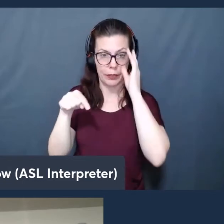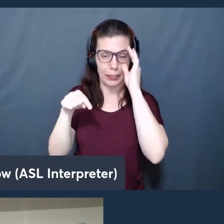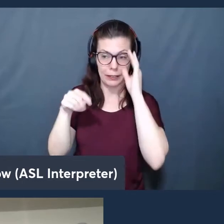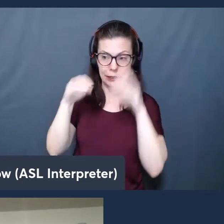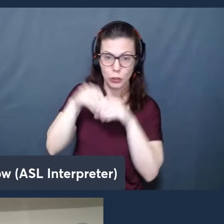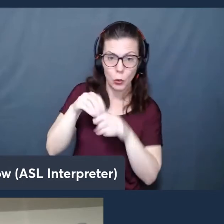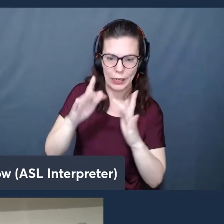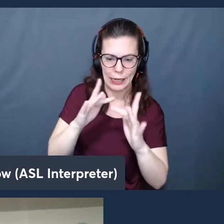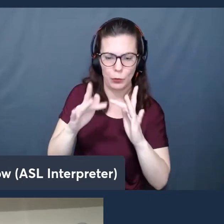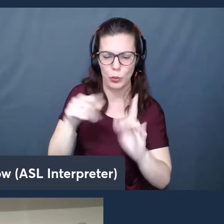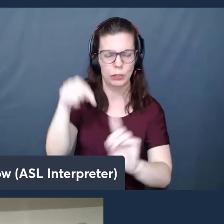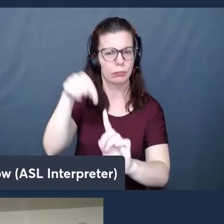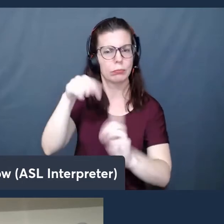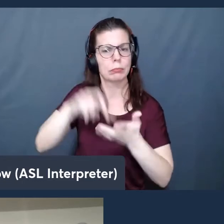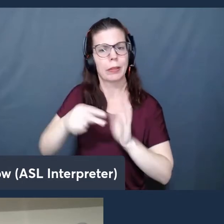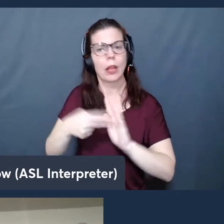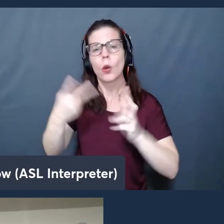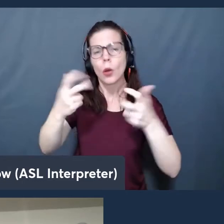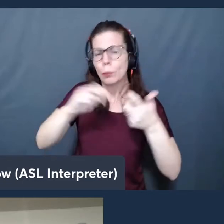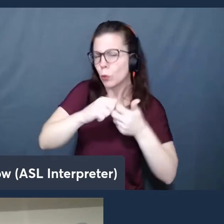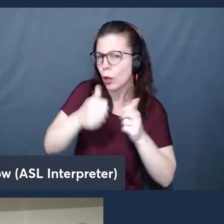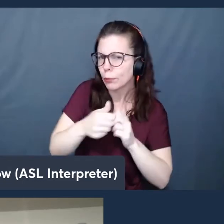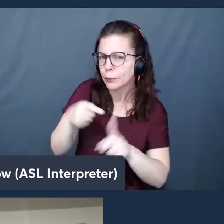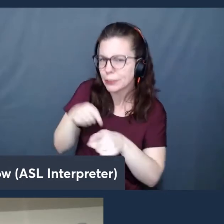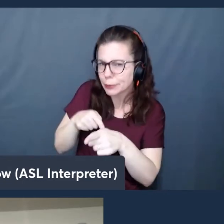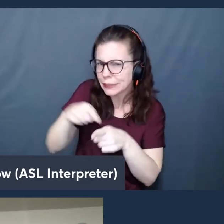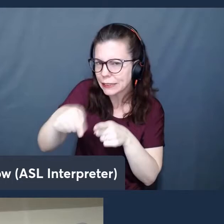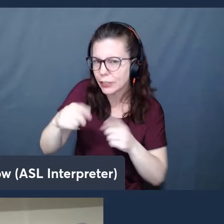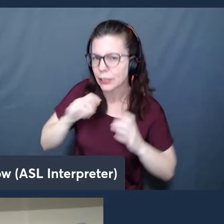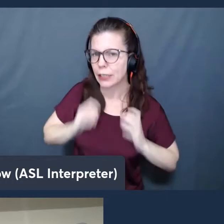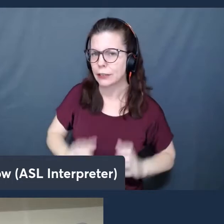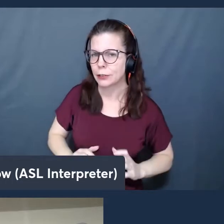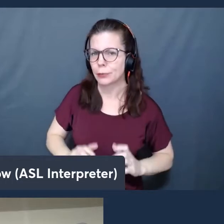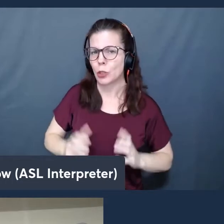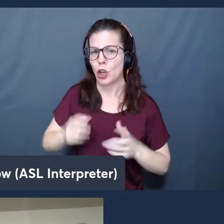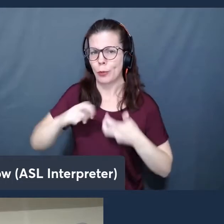that mean to our customers? What kind of problems, specific customer problems, does this solve?